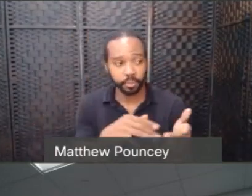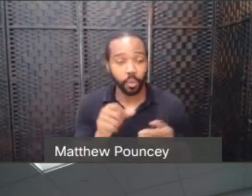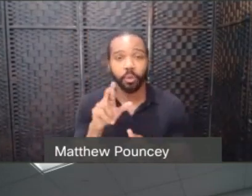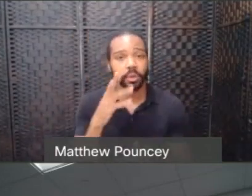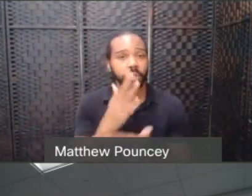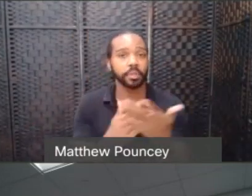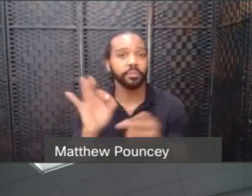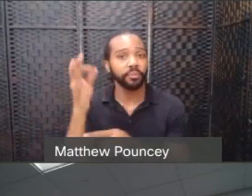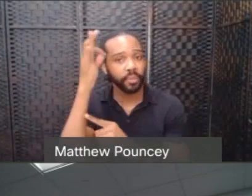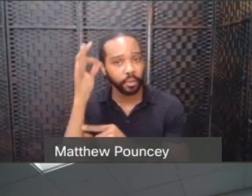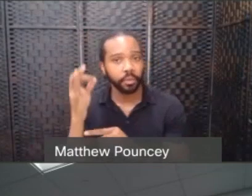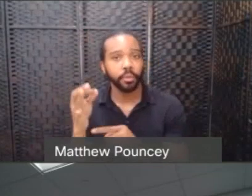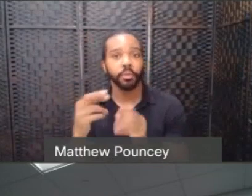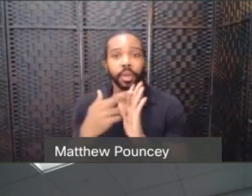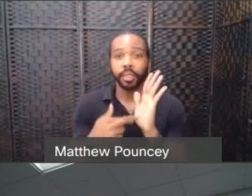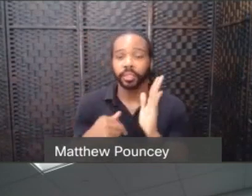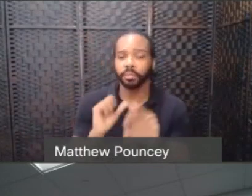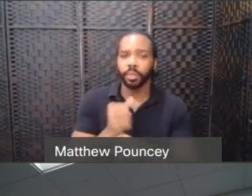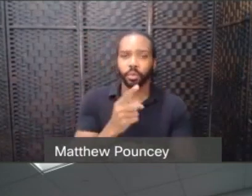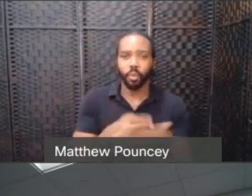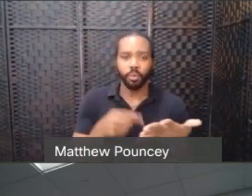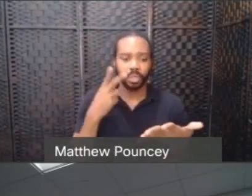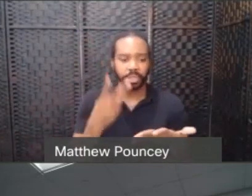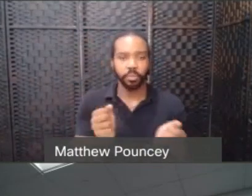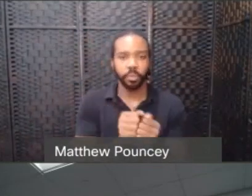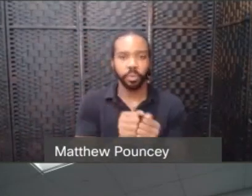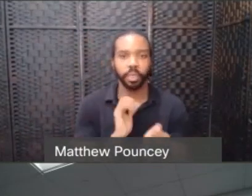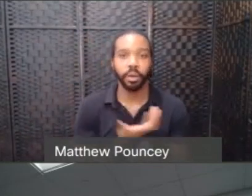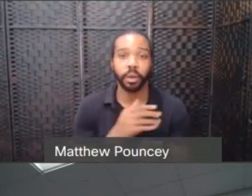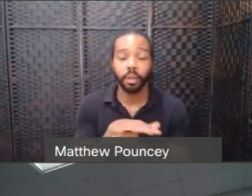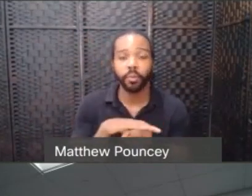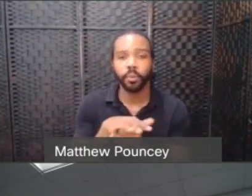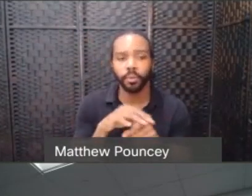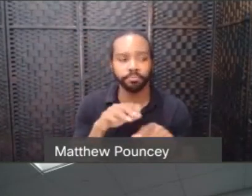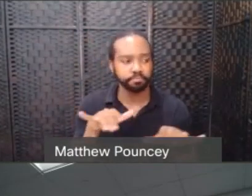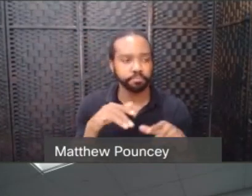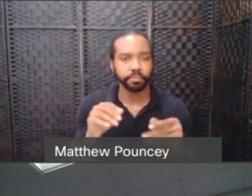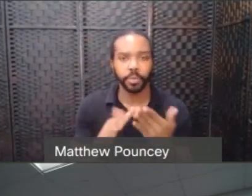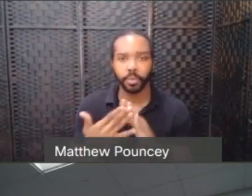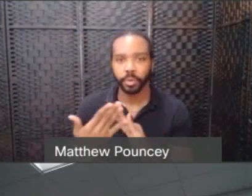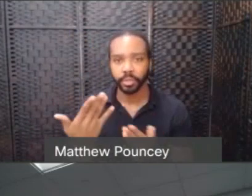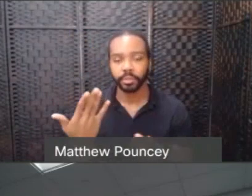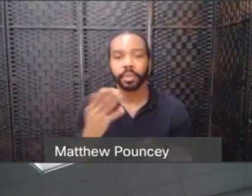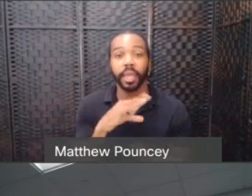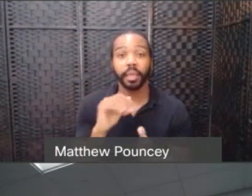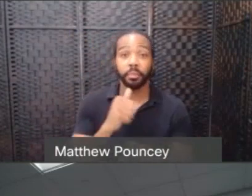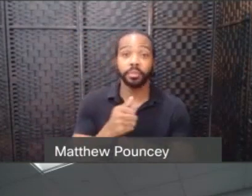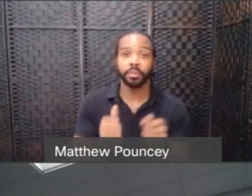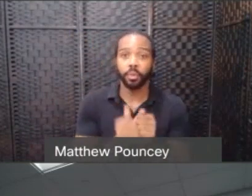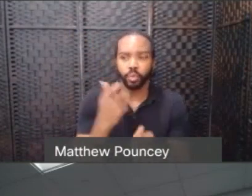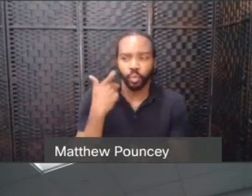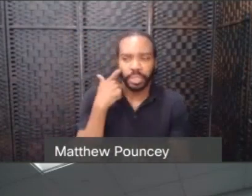based on what we are seeing in our local spread transmission in our community and based on the most available scientific